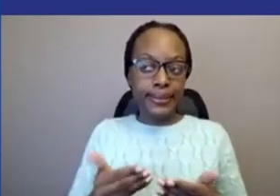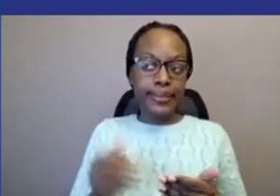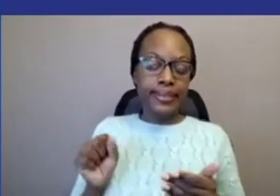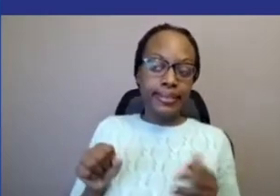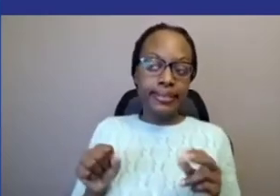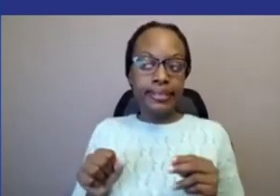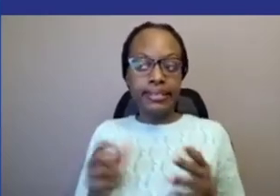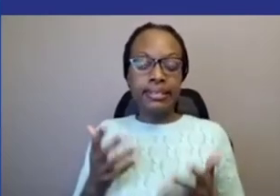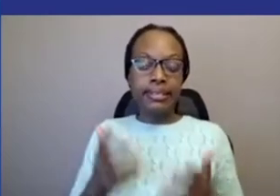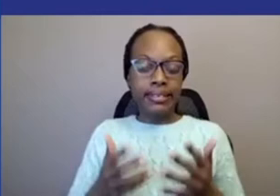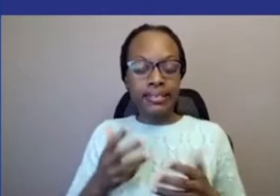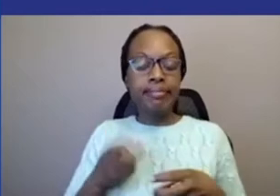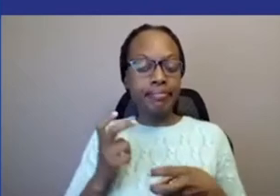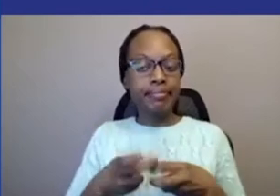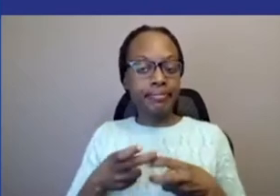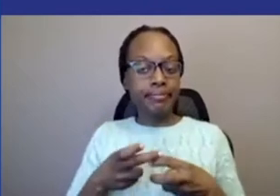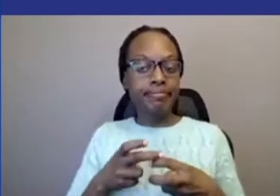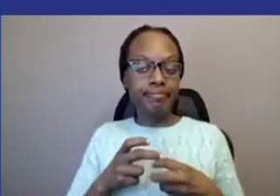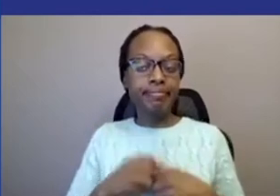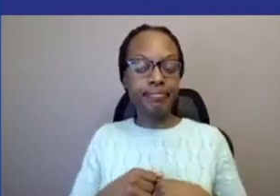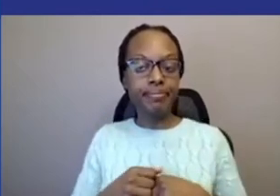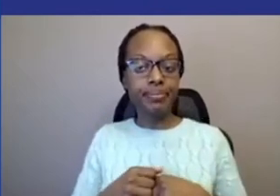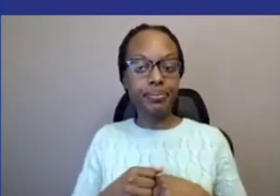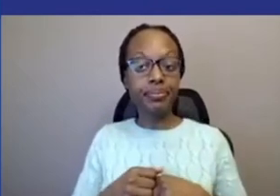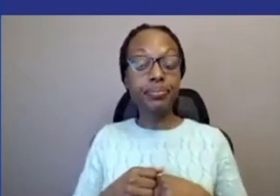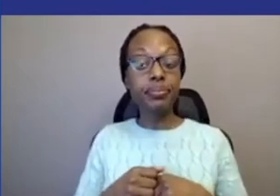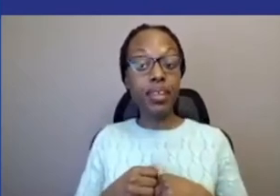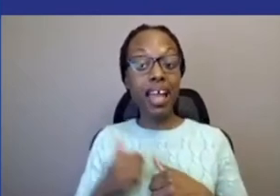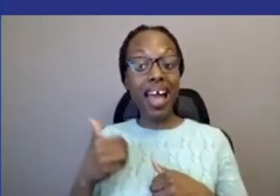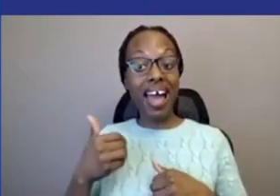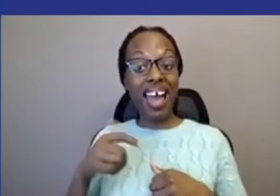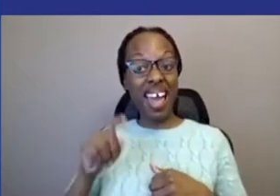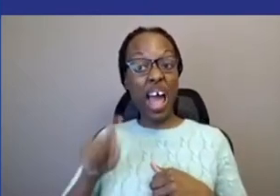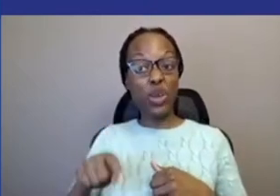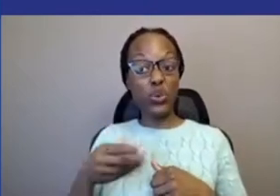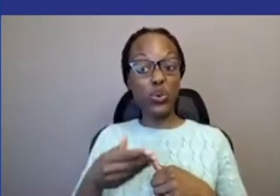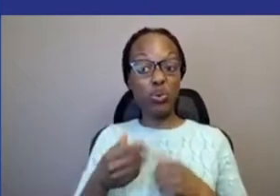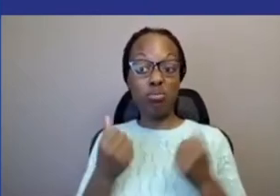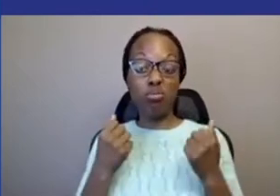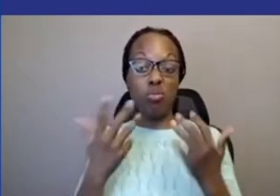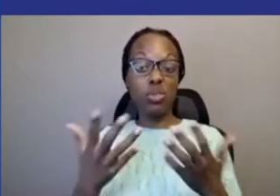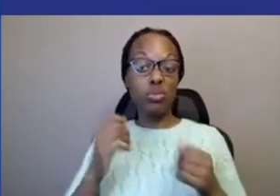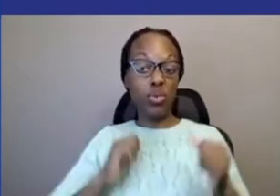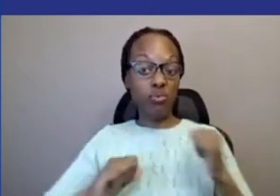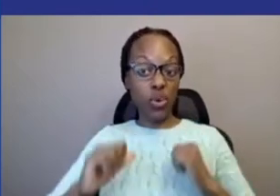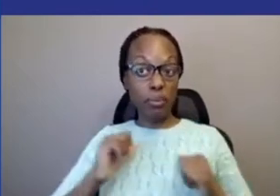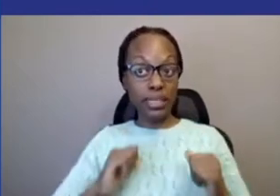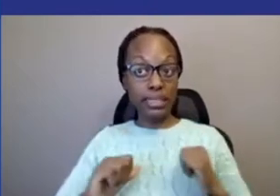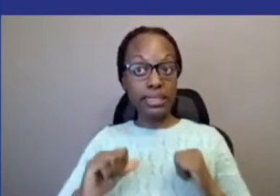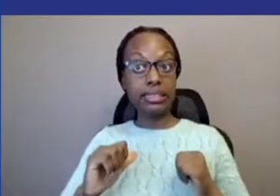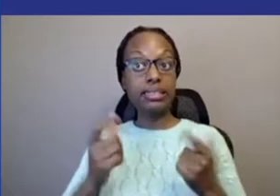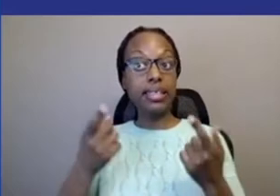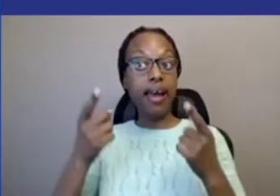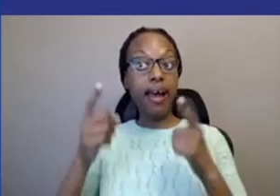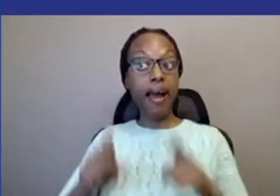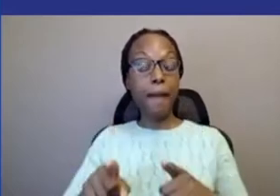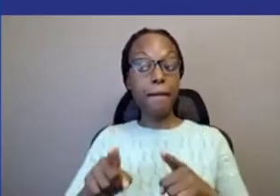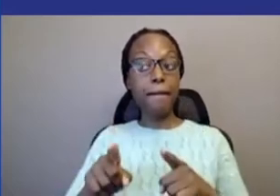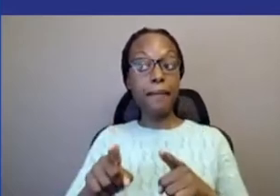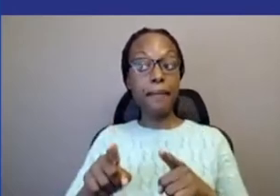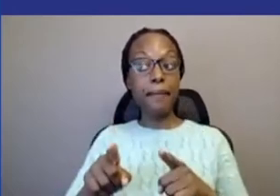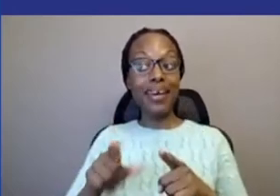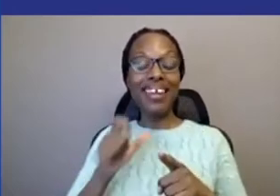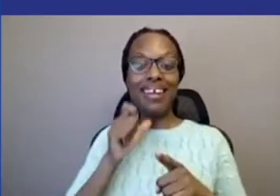within, and I've had to do multiple performances that I'd have that aren't necessarily the most